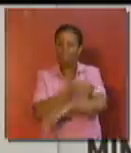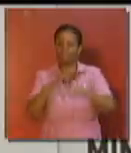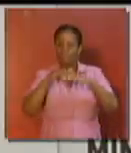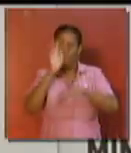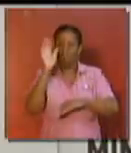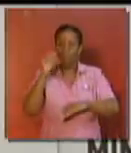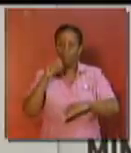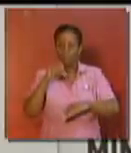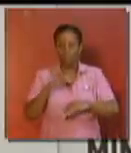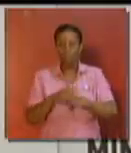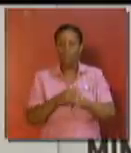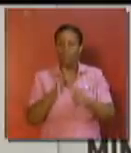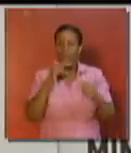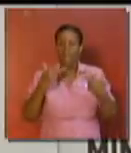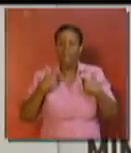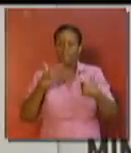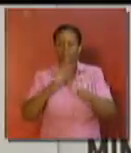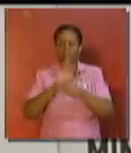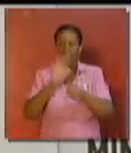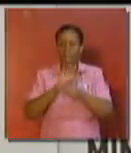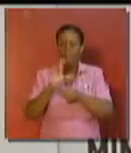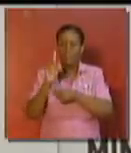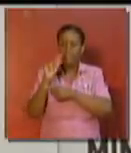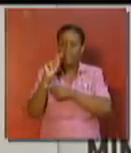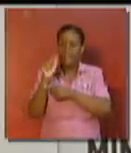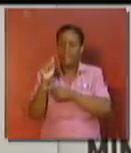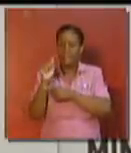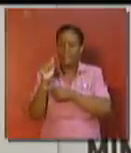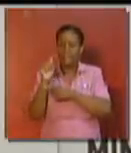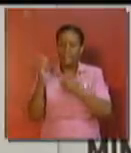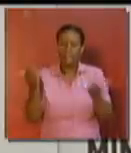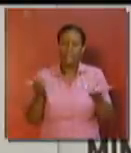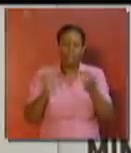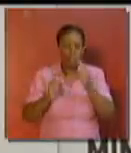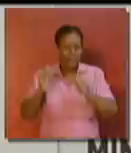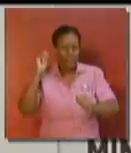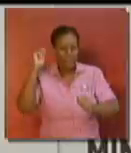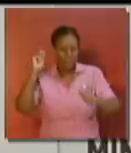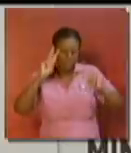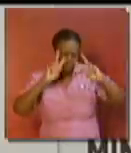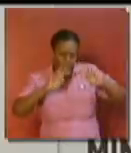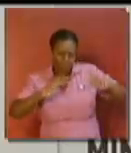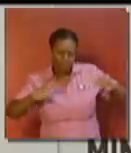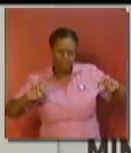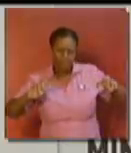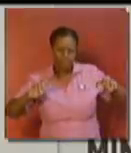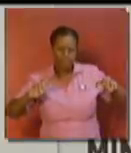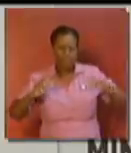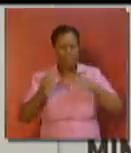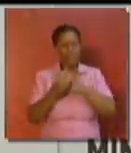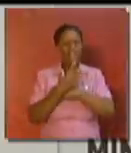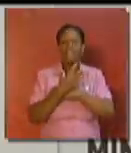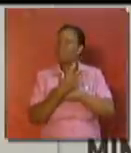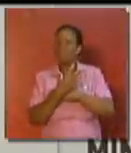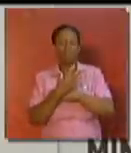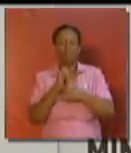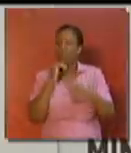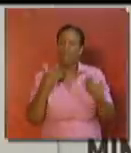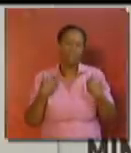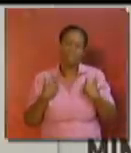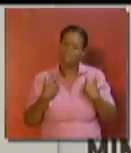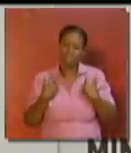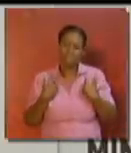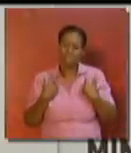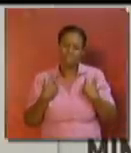this population to guide us. However, currently, additional studies are ongoing. If there's